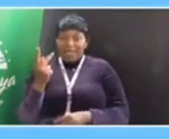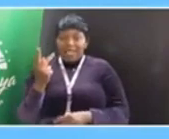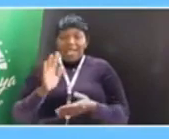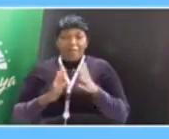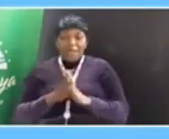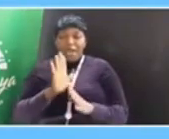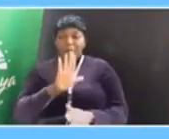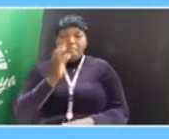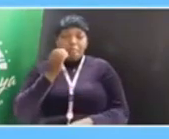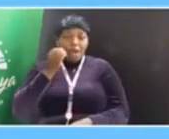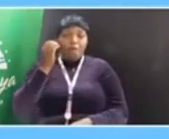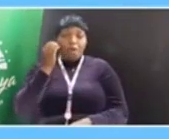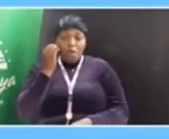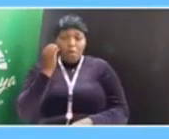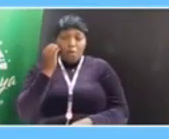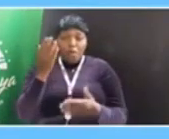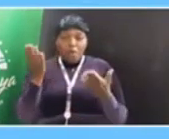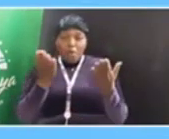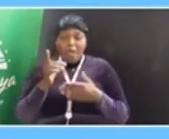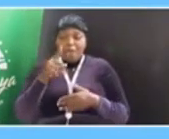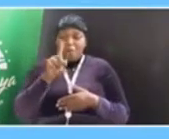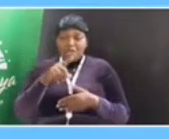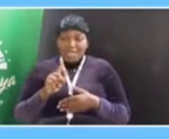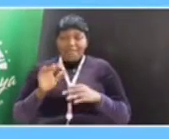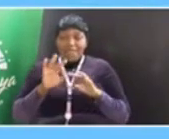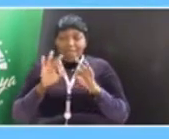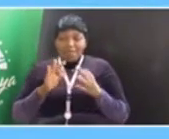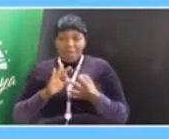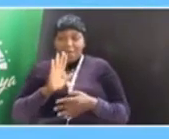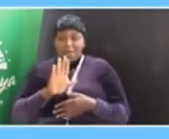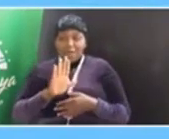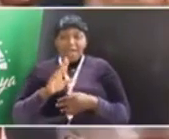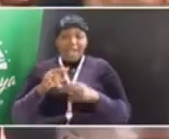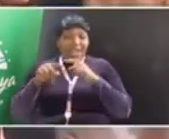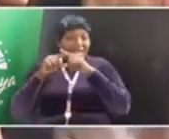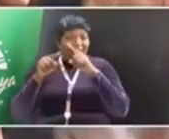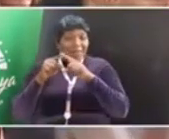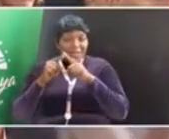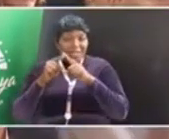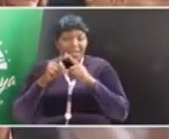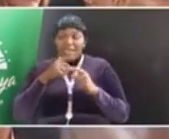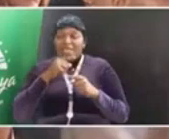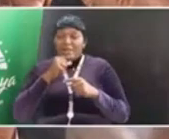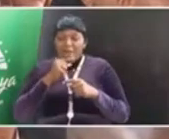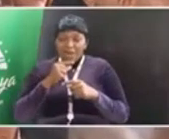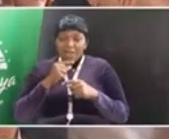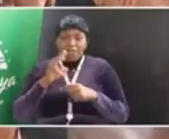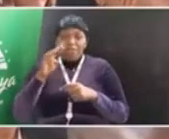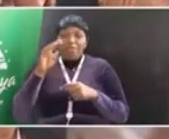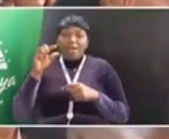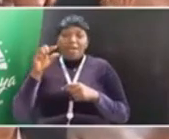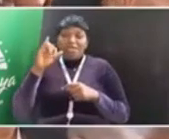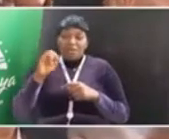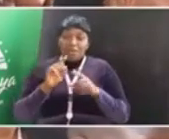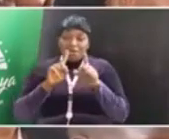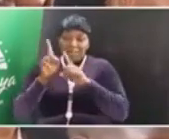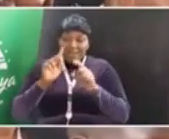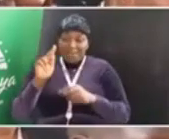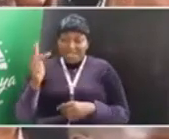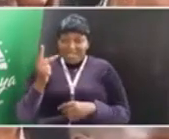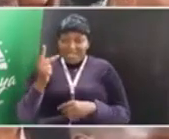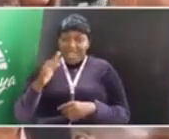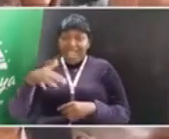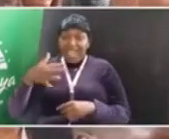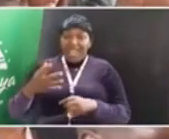home, where you and your family can experience the wonders of magical Kenya every day, all while